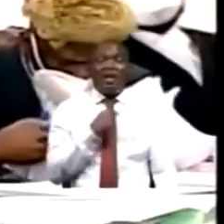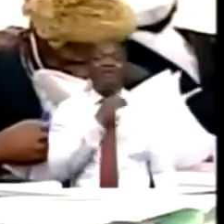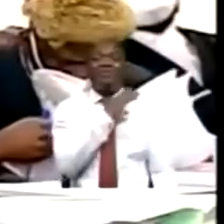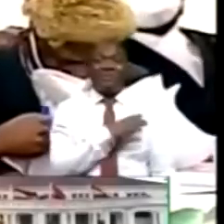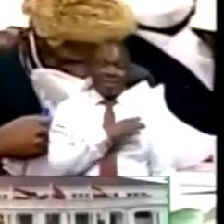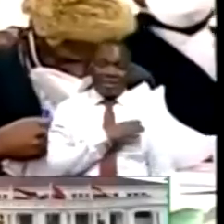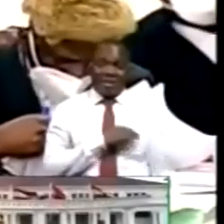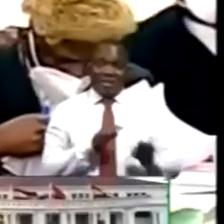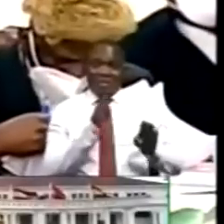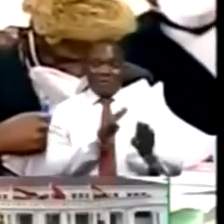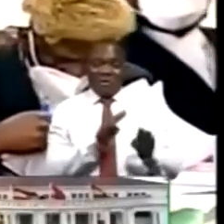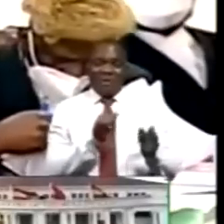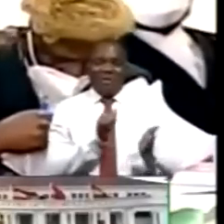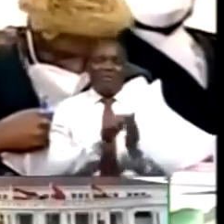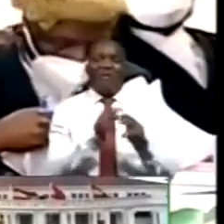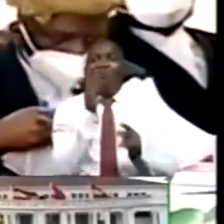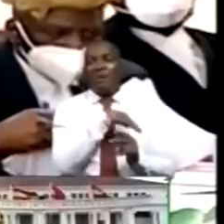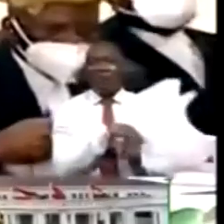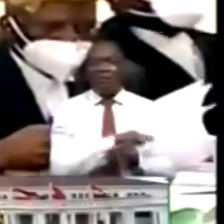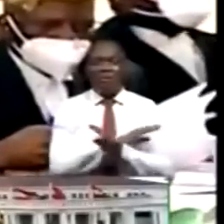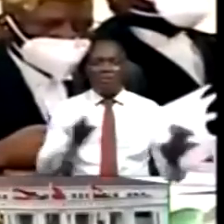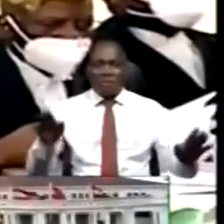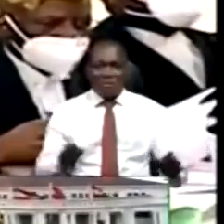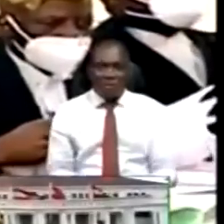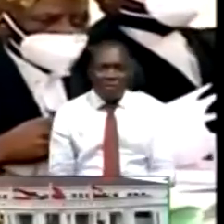as ungovernable character. My Lord, that will be all.